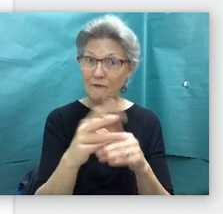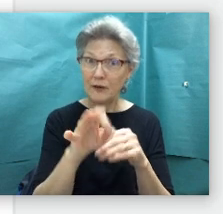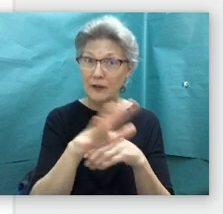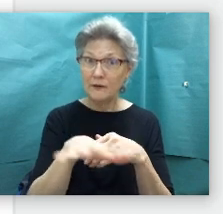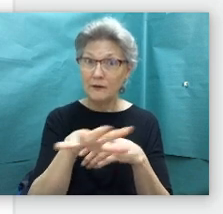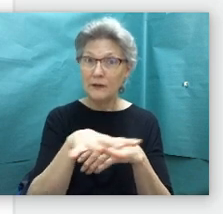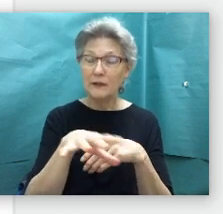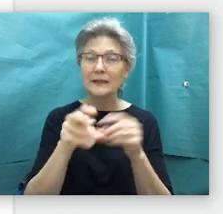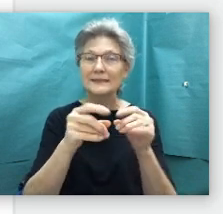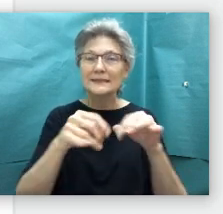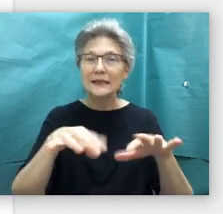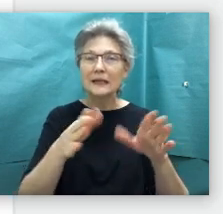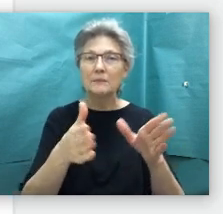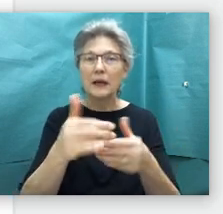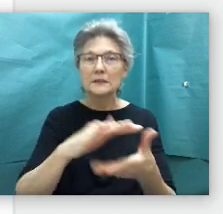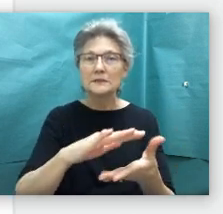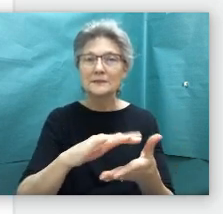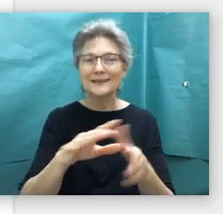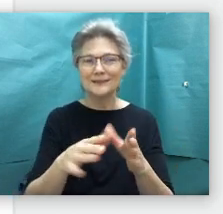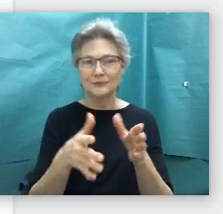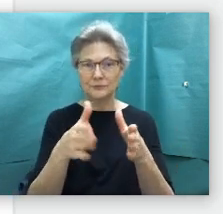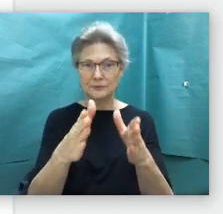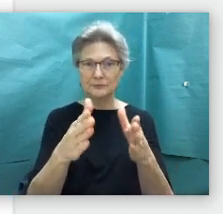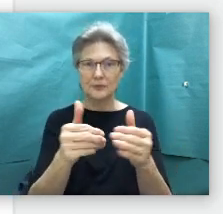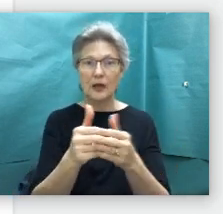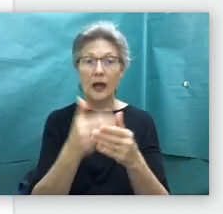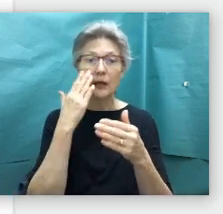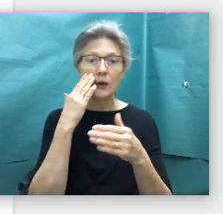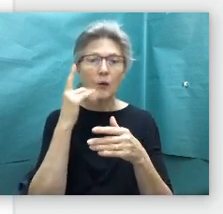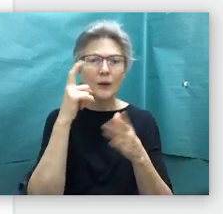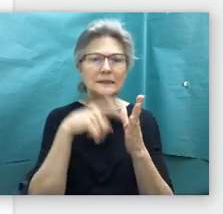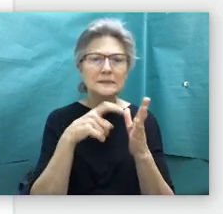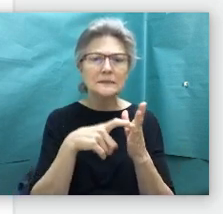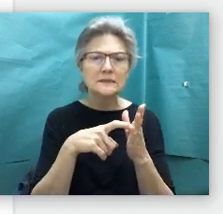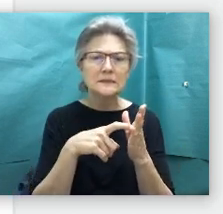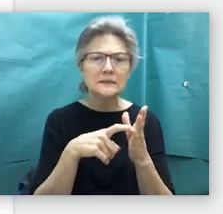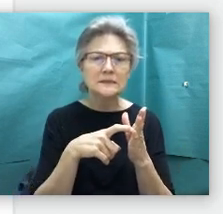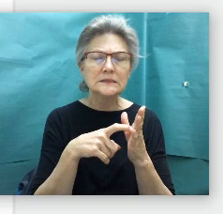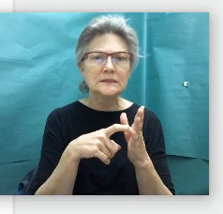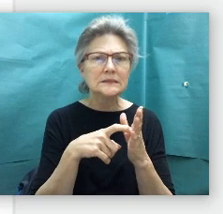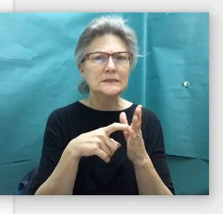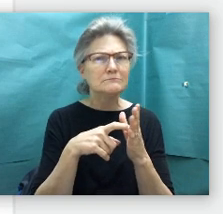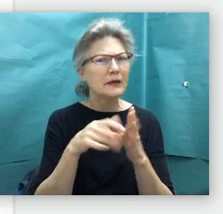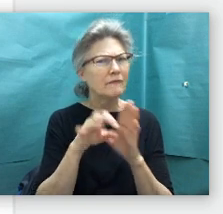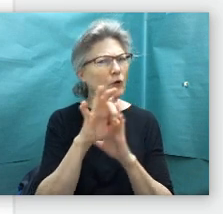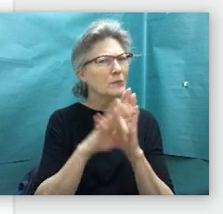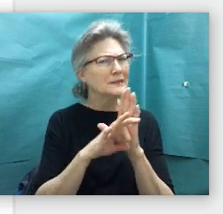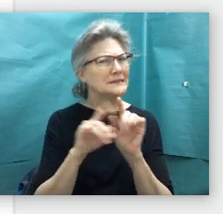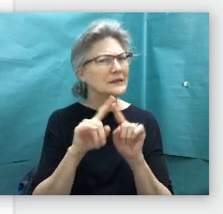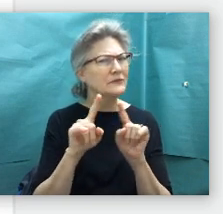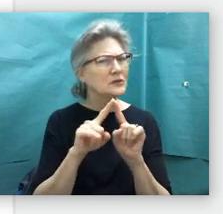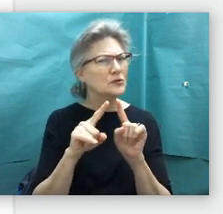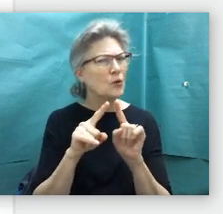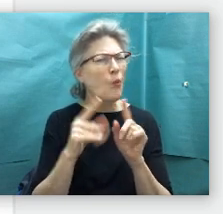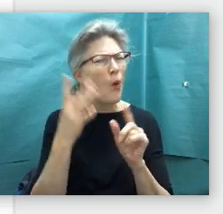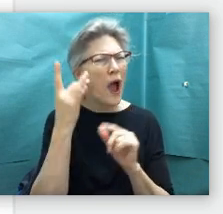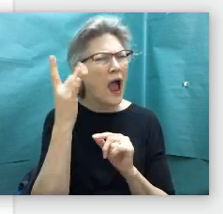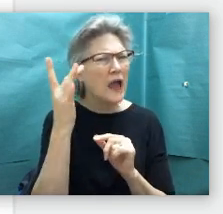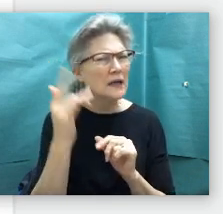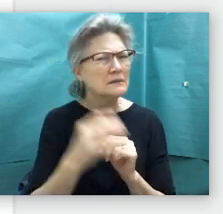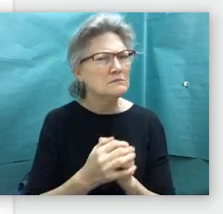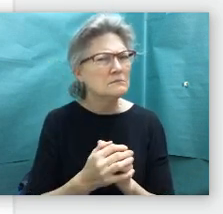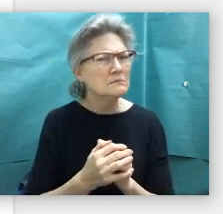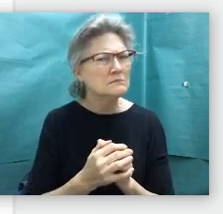area of the sandbox. Let's do it. So I noticed that my formula here is a little different. Can you remind me why?